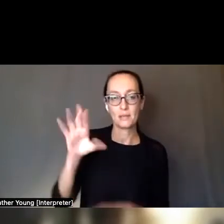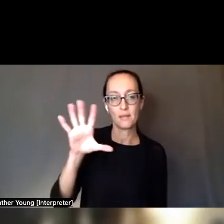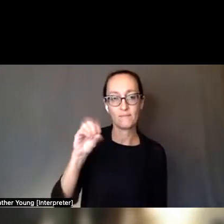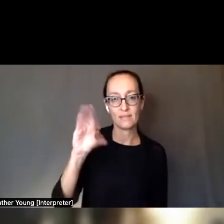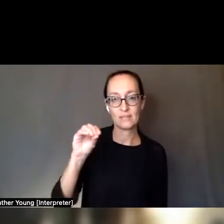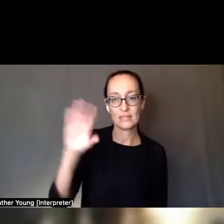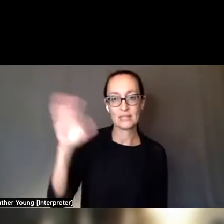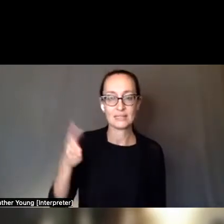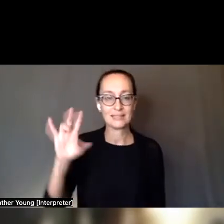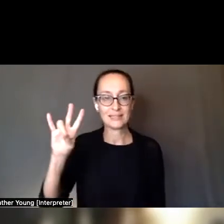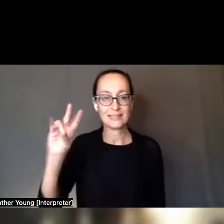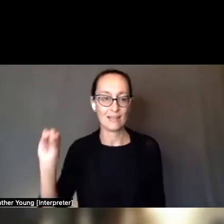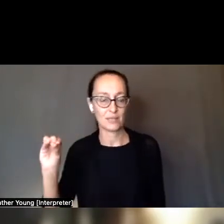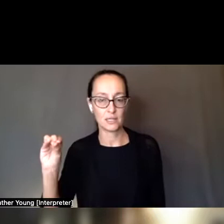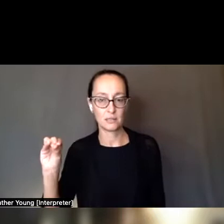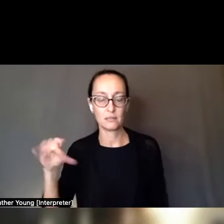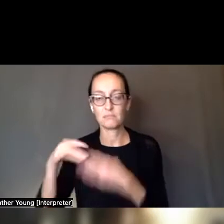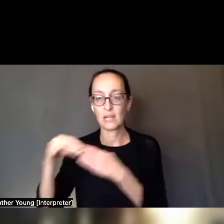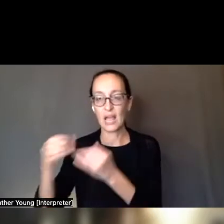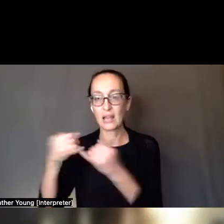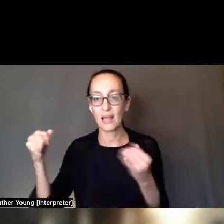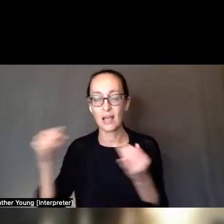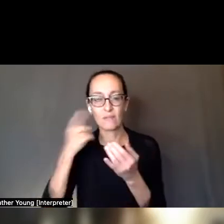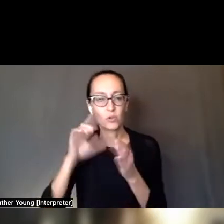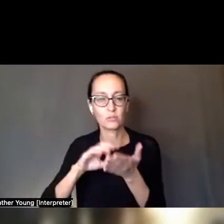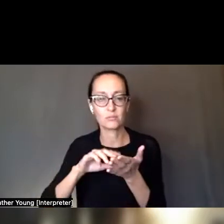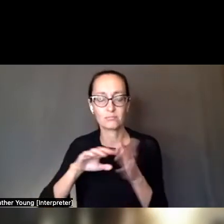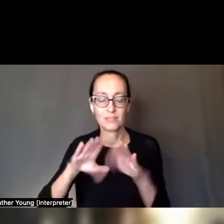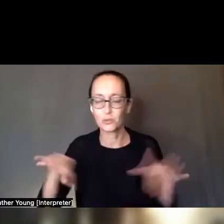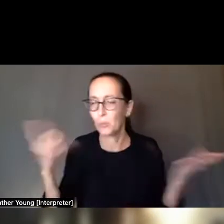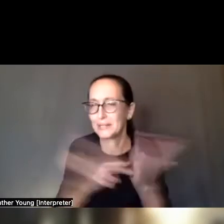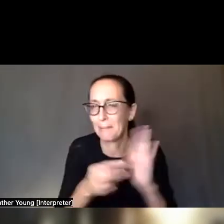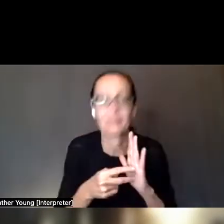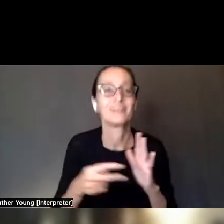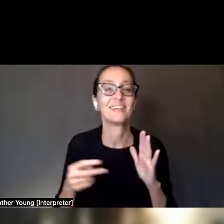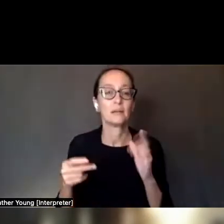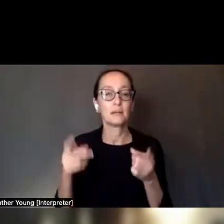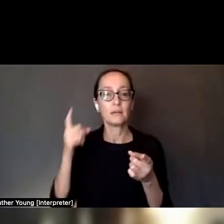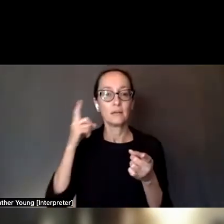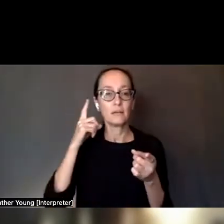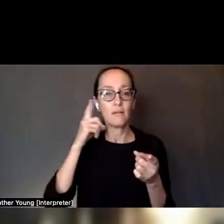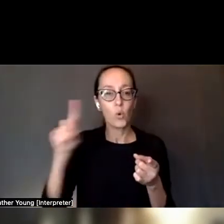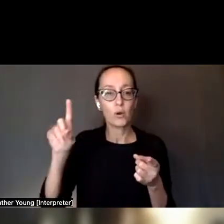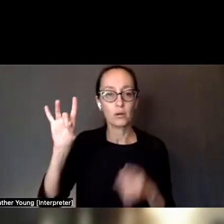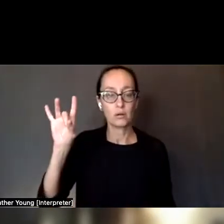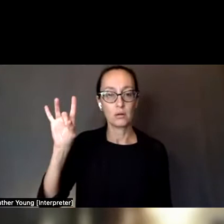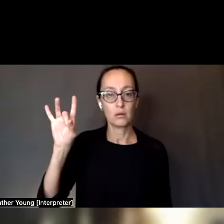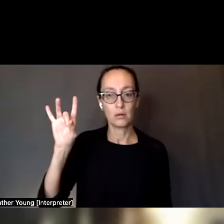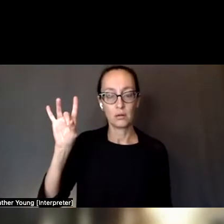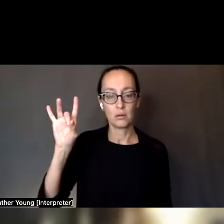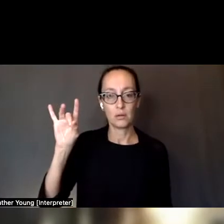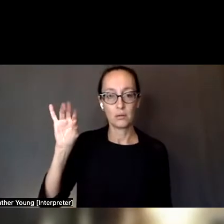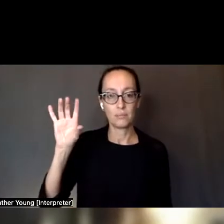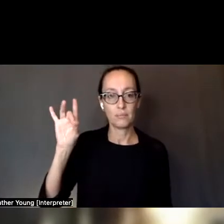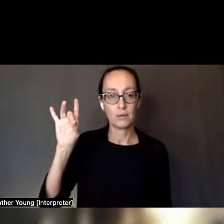deafness in children. And basically what that means is unaided thresholds of 70